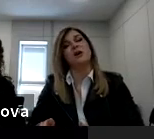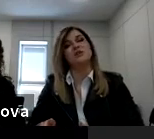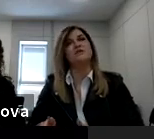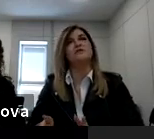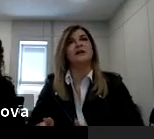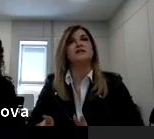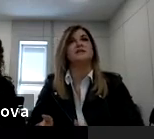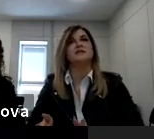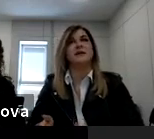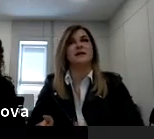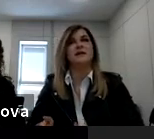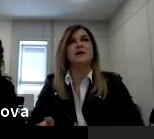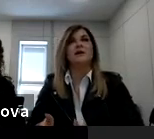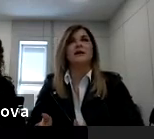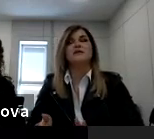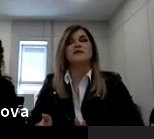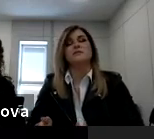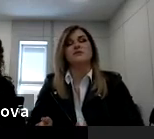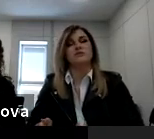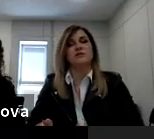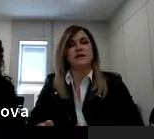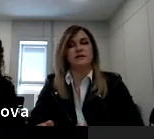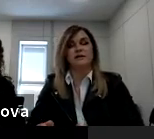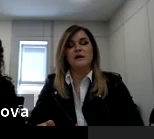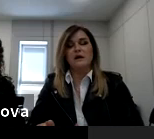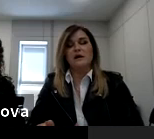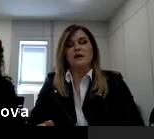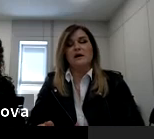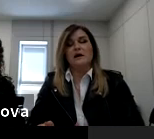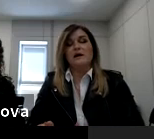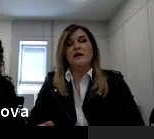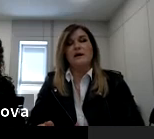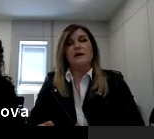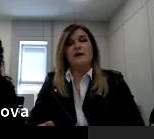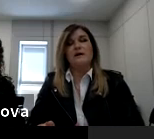we charge for lighting design and conceptual design?